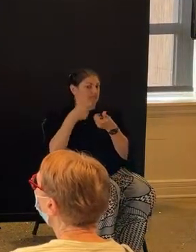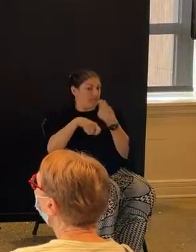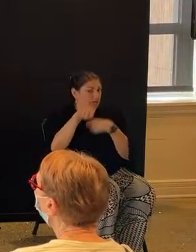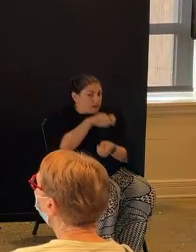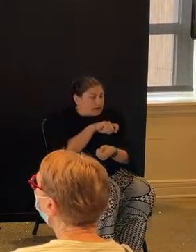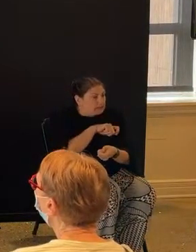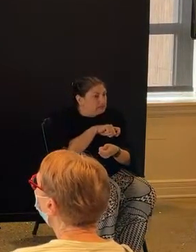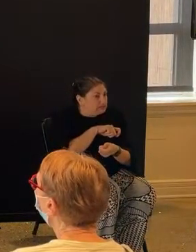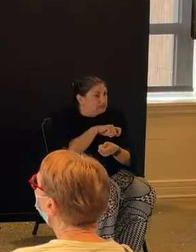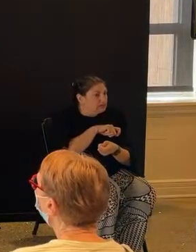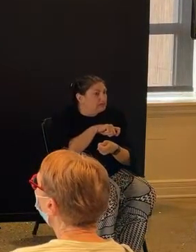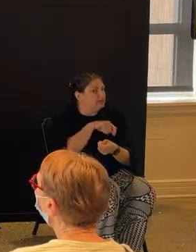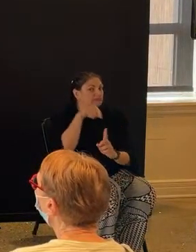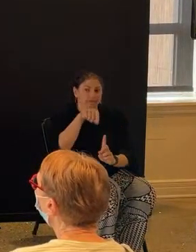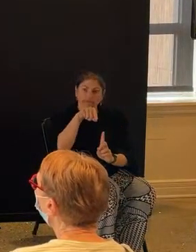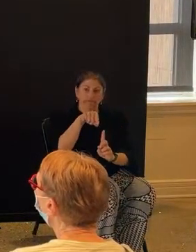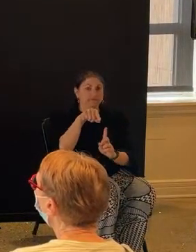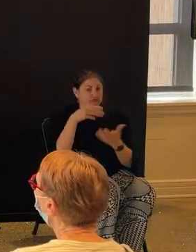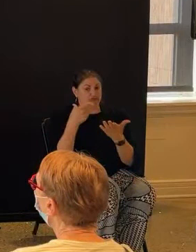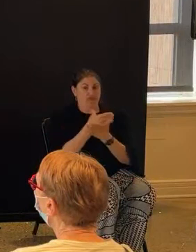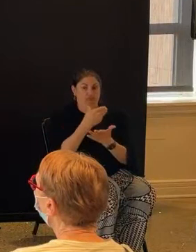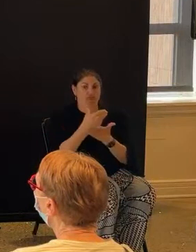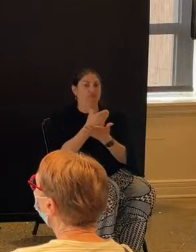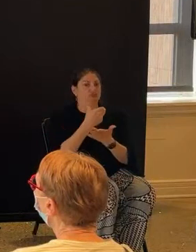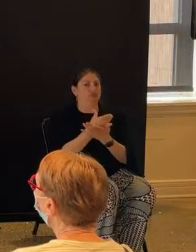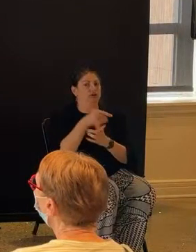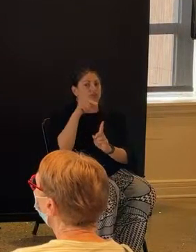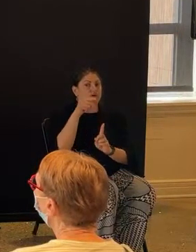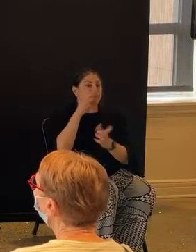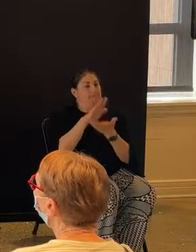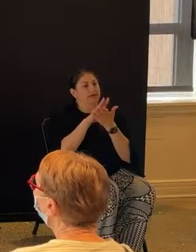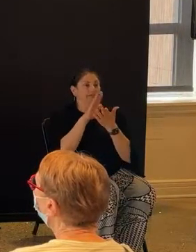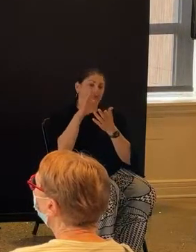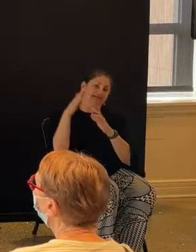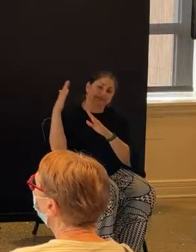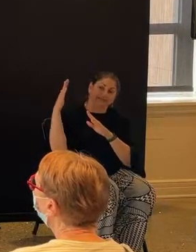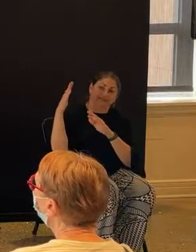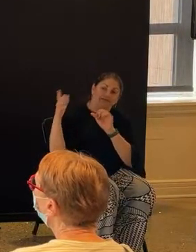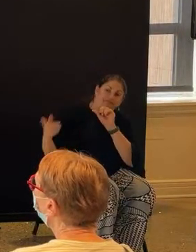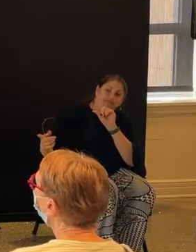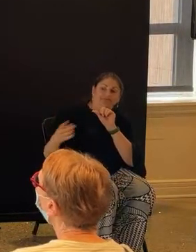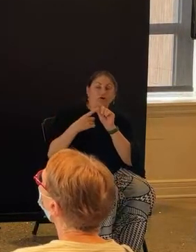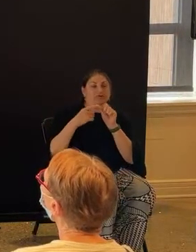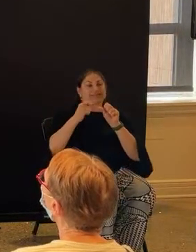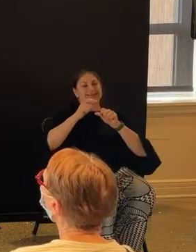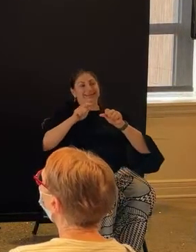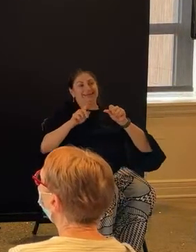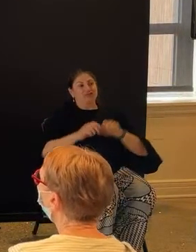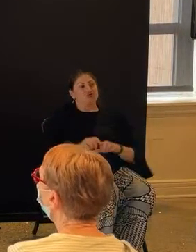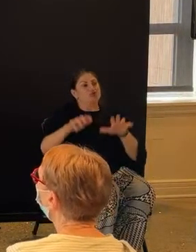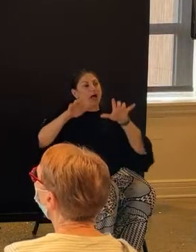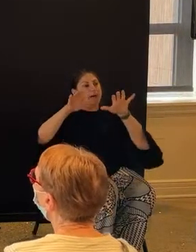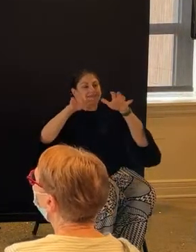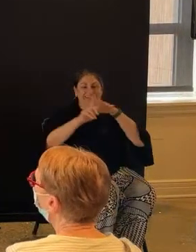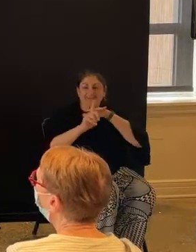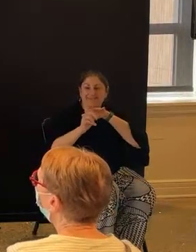new gym that was the country's very first tsunami evacuation structure. And